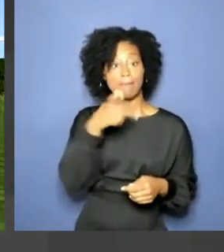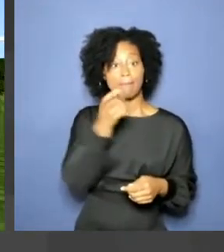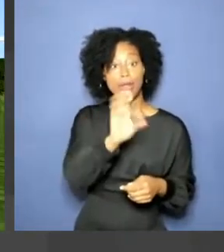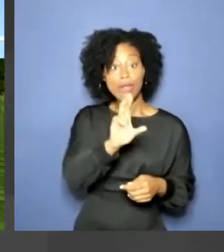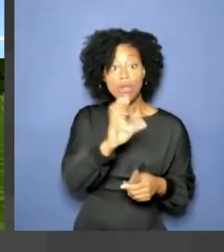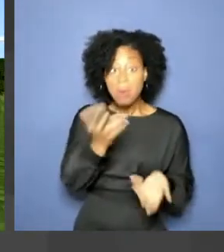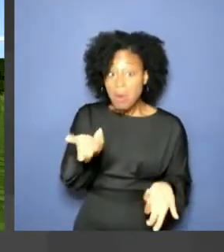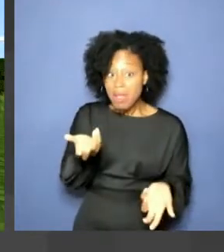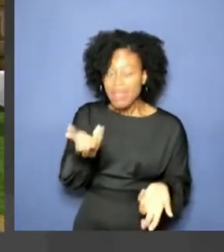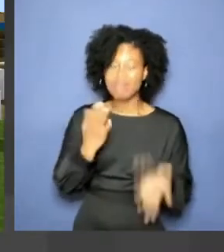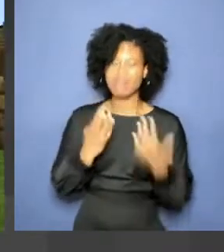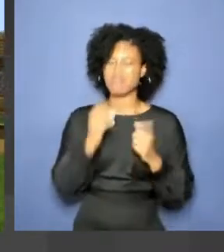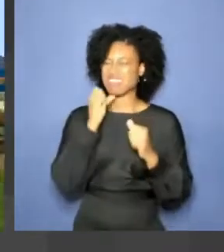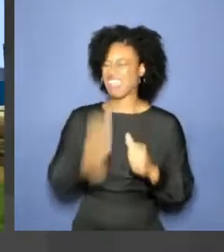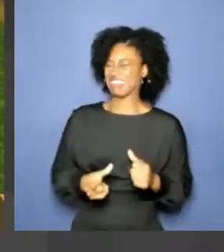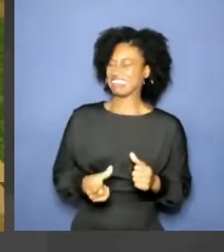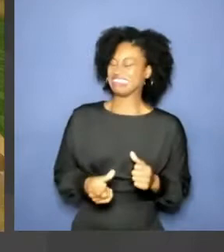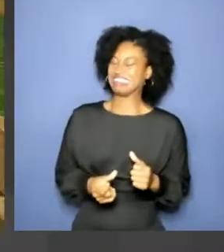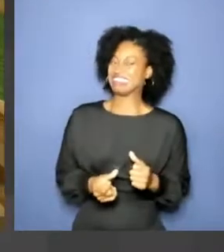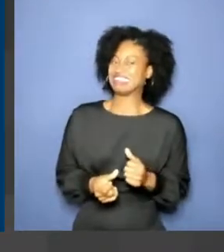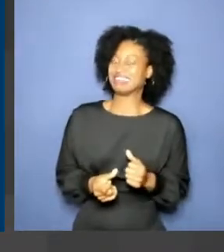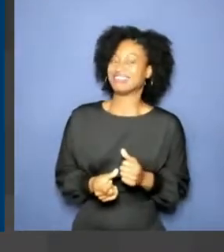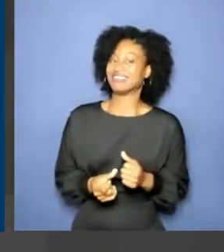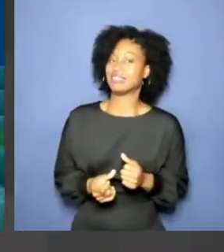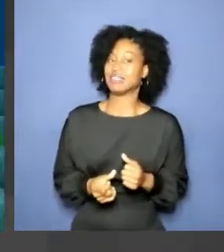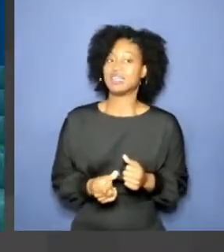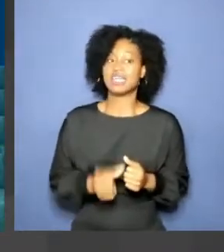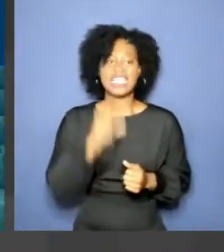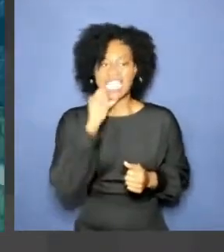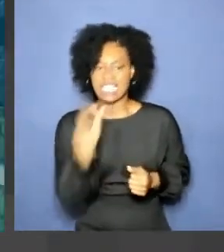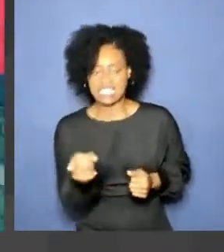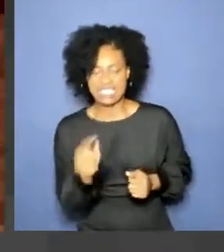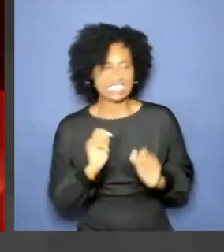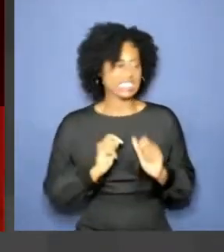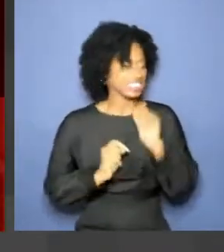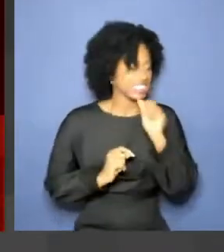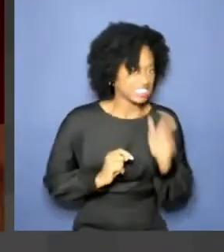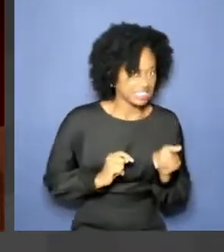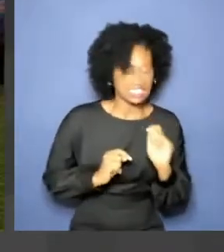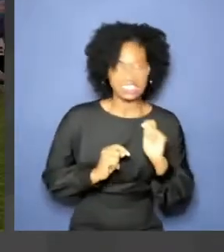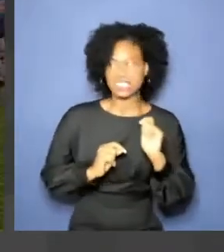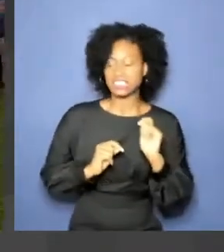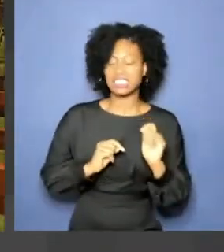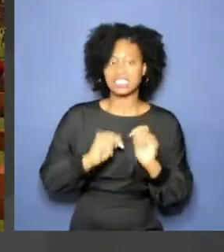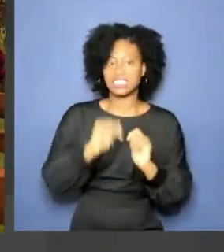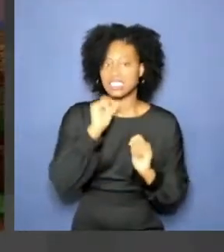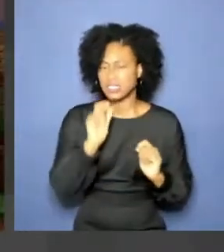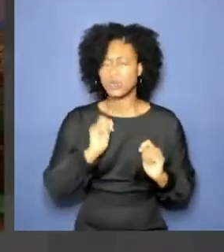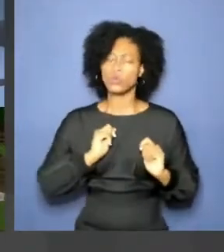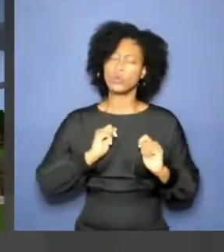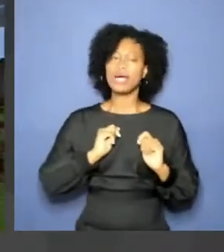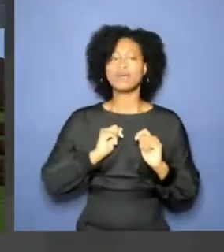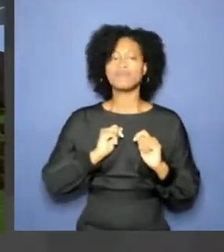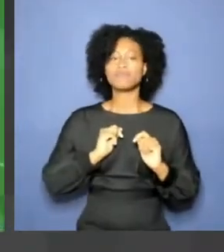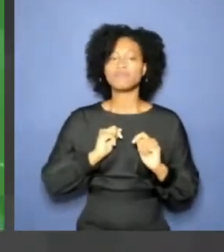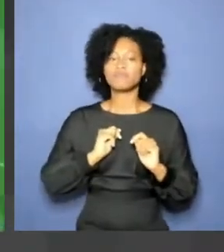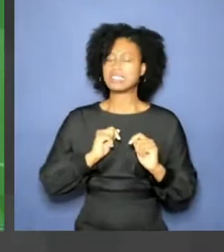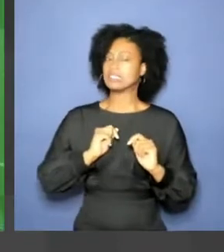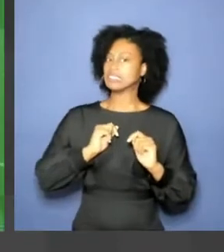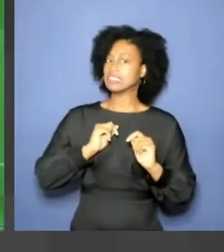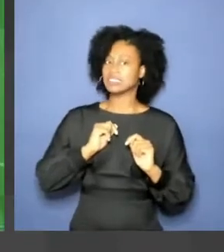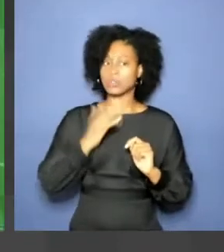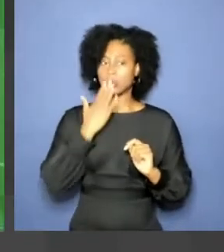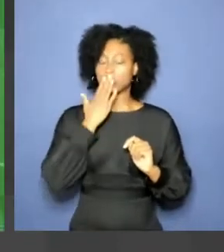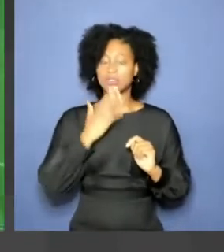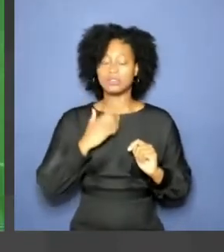Okay, maybe not Steve and Creeper. Not them. Not them either. Ooh, that's gotta hurt.